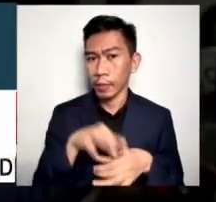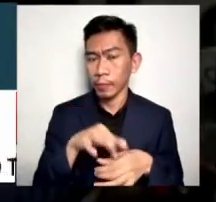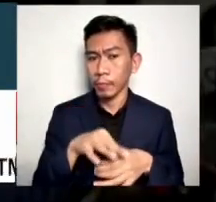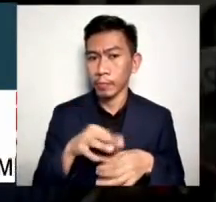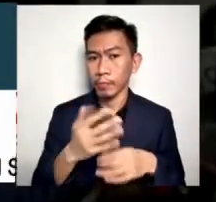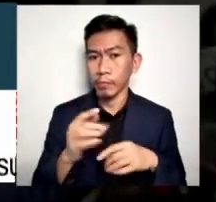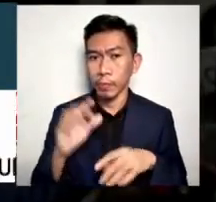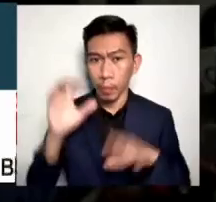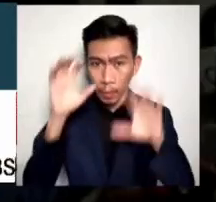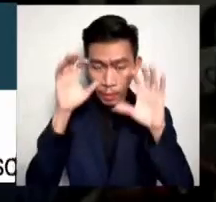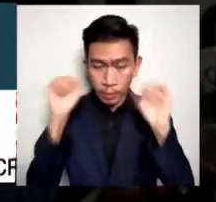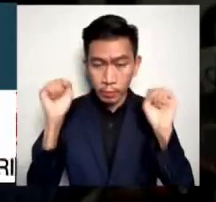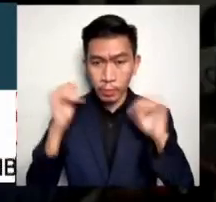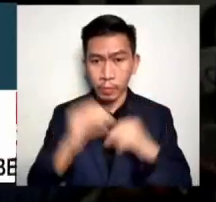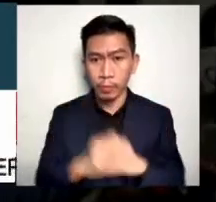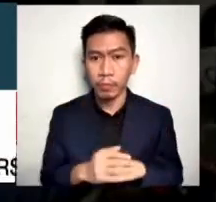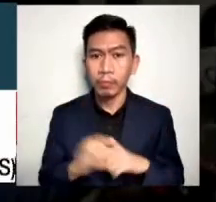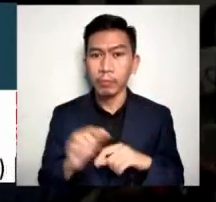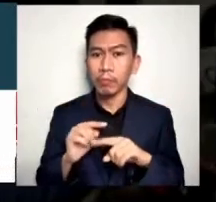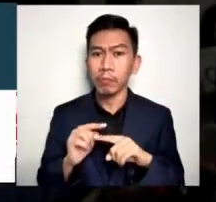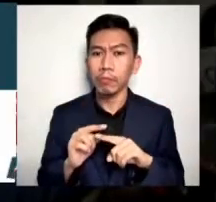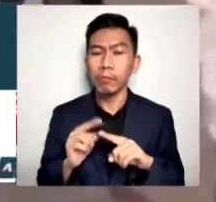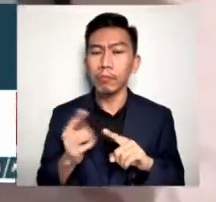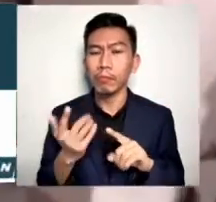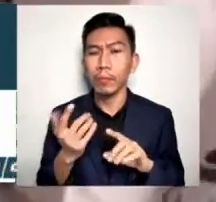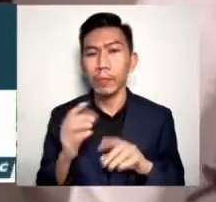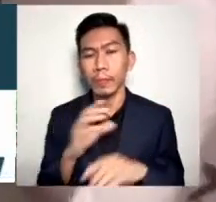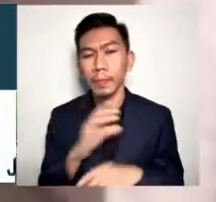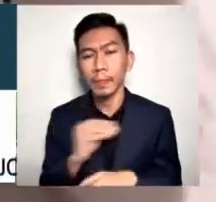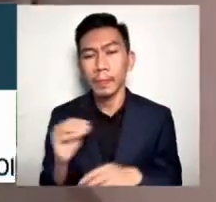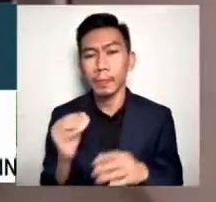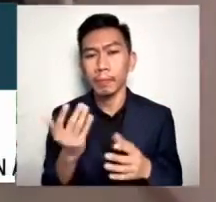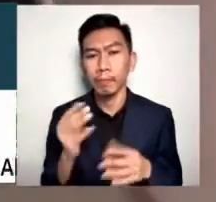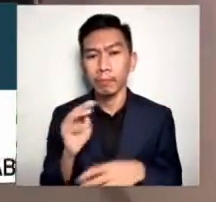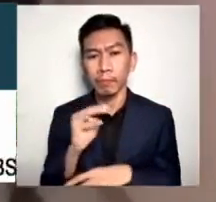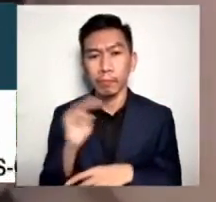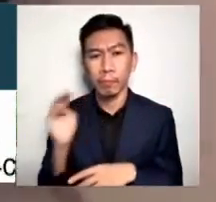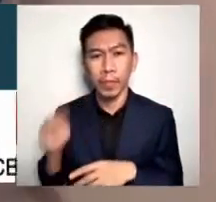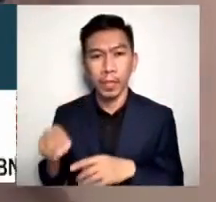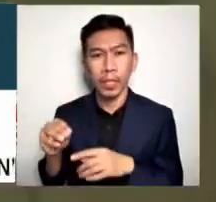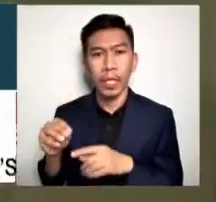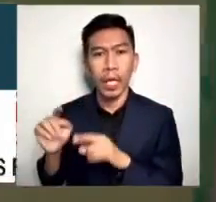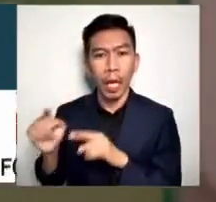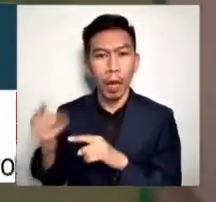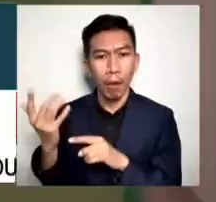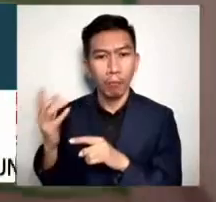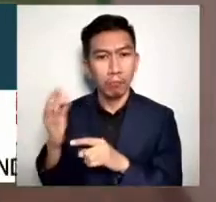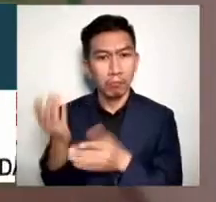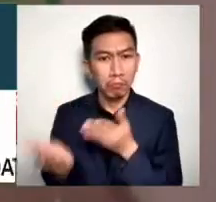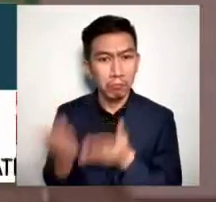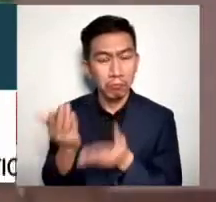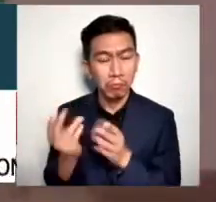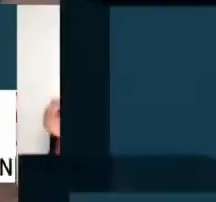on rumors it will be supporting the possible candidacy of Manila Mayor Isko Moreno in next year's